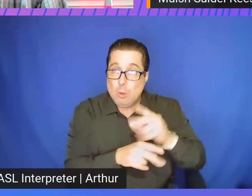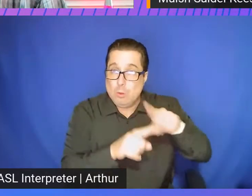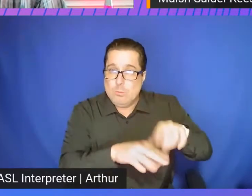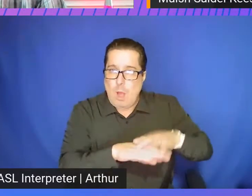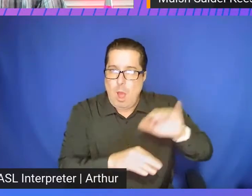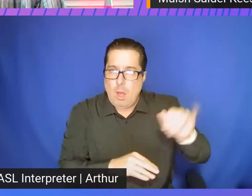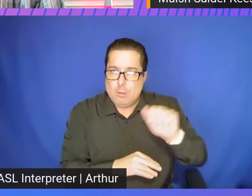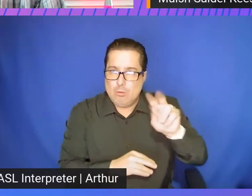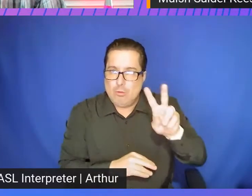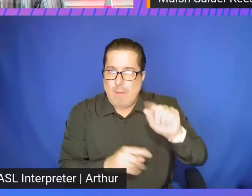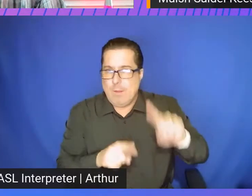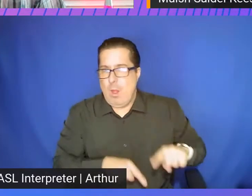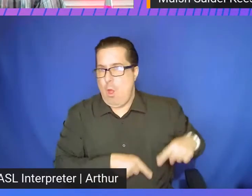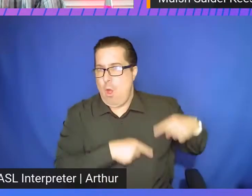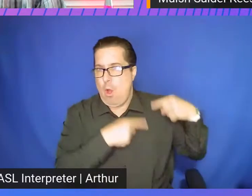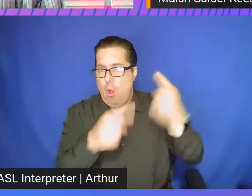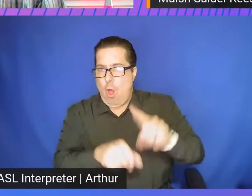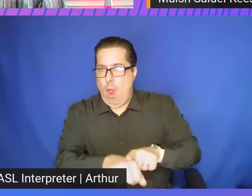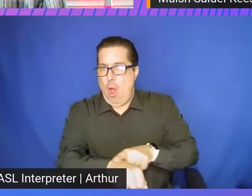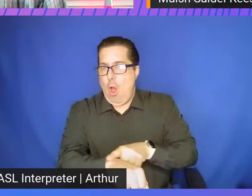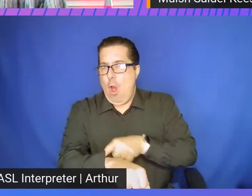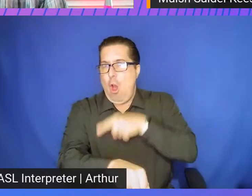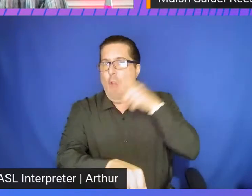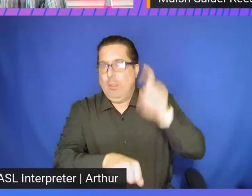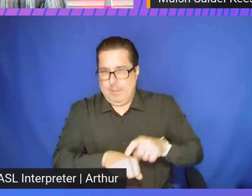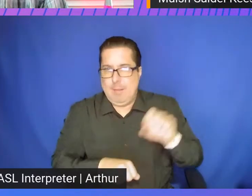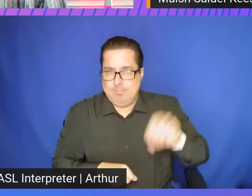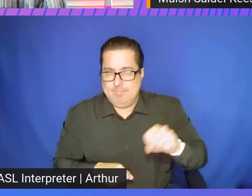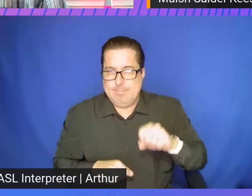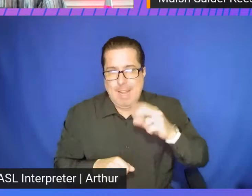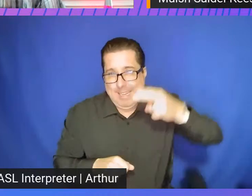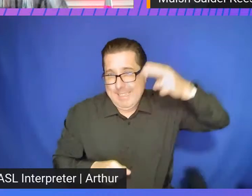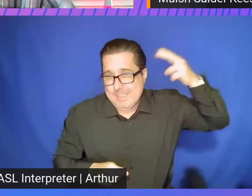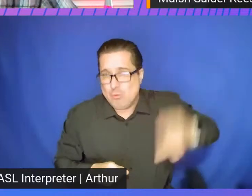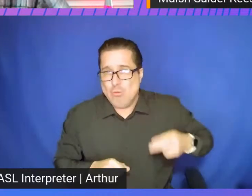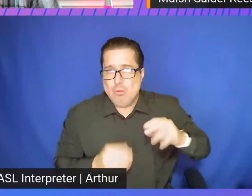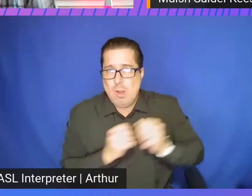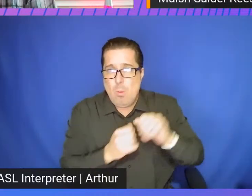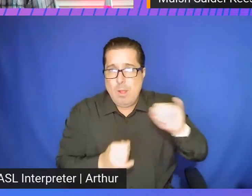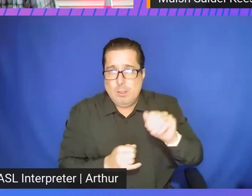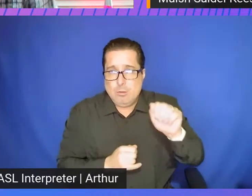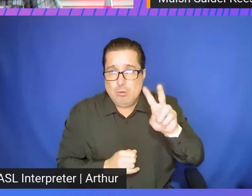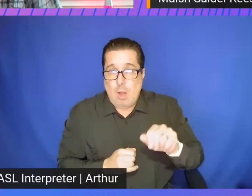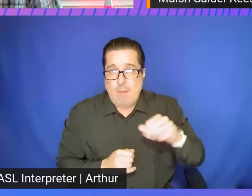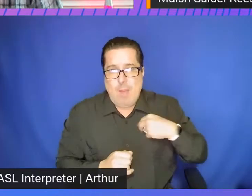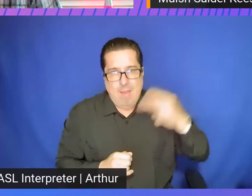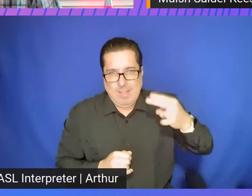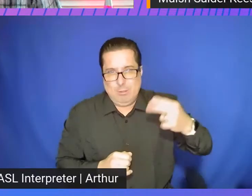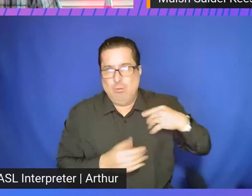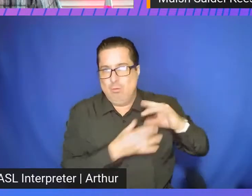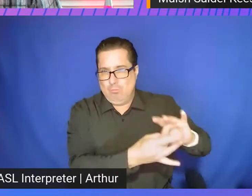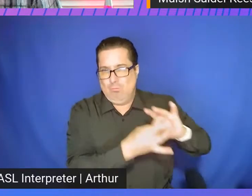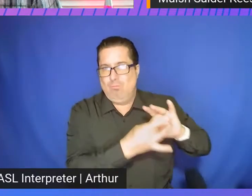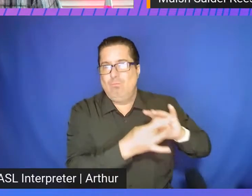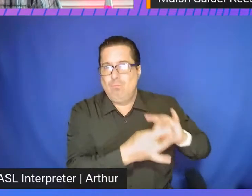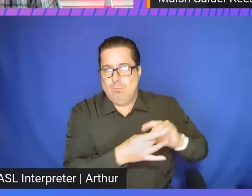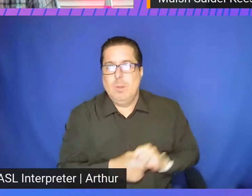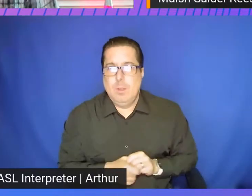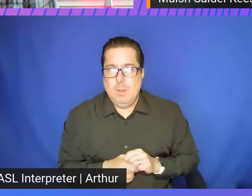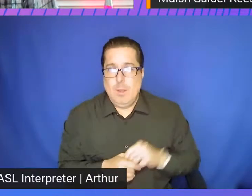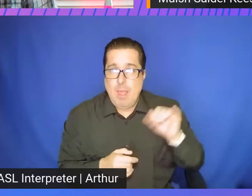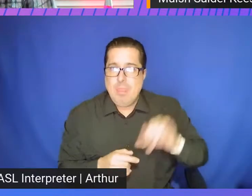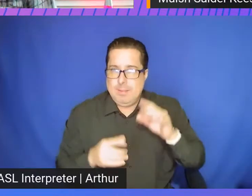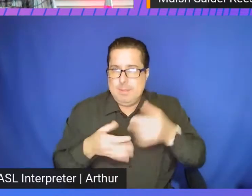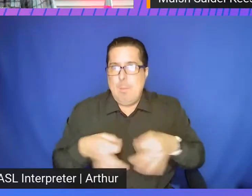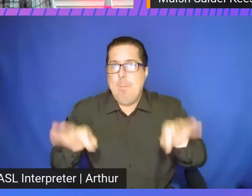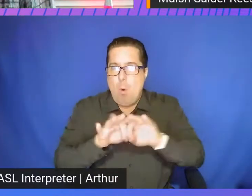a long history of an investment in Java. And so that was an important part of this decision, right?